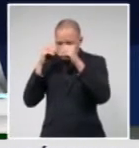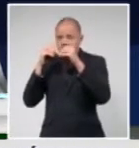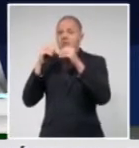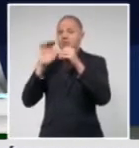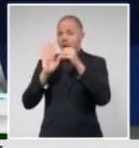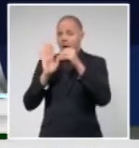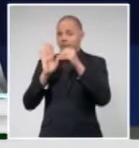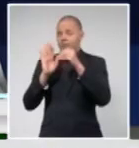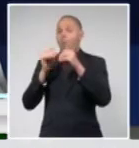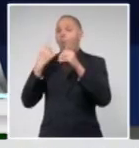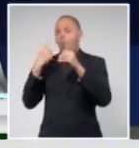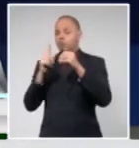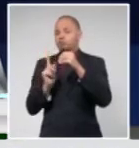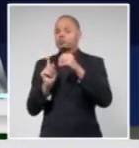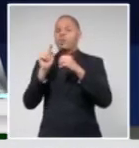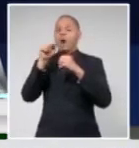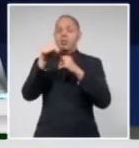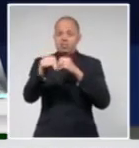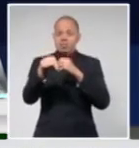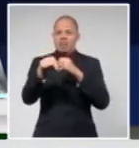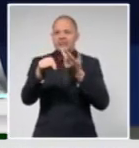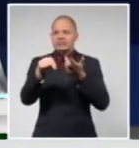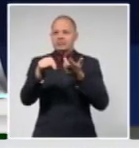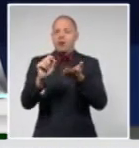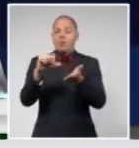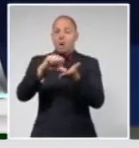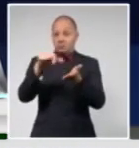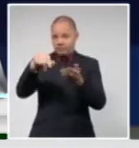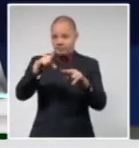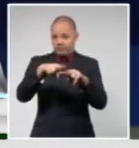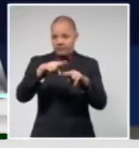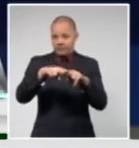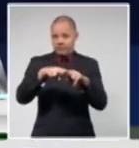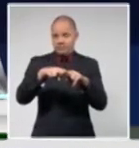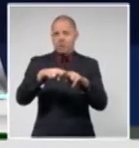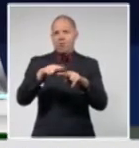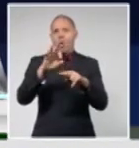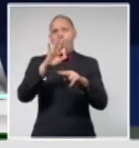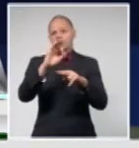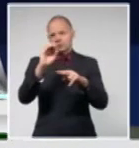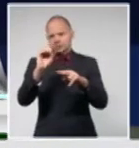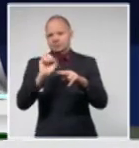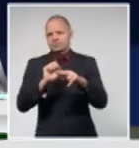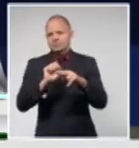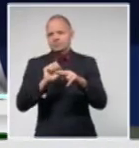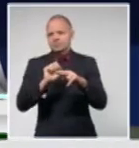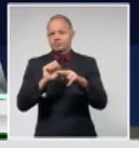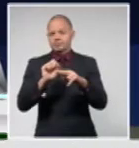808 in Havana's Hygiene, Epidemiology and Microbiology Center,